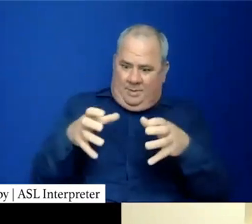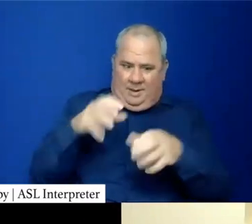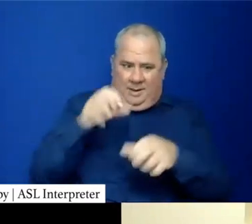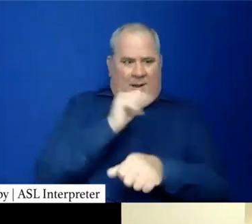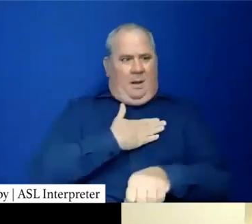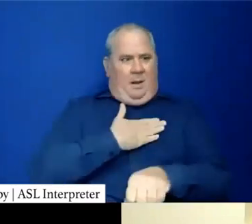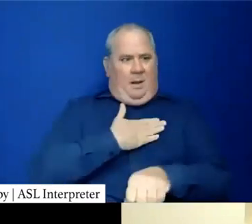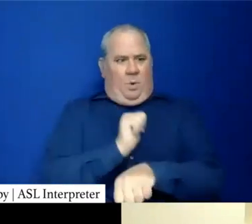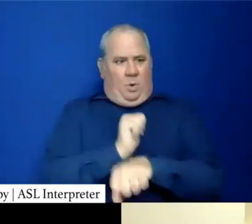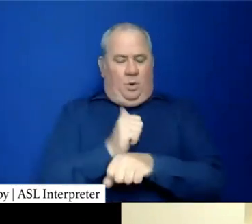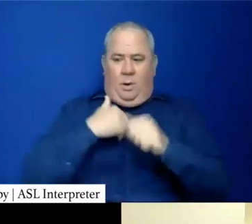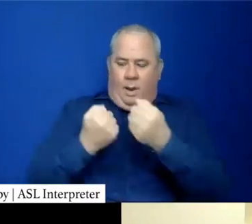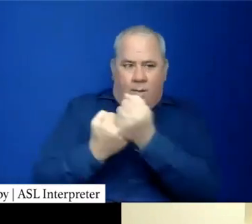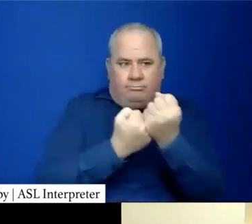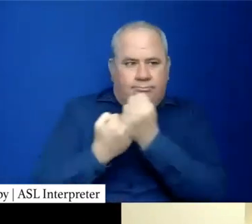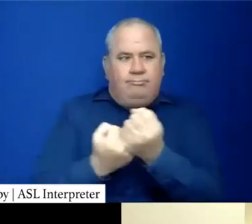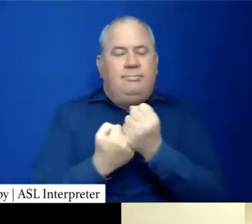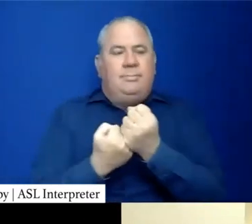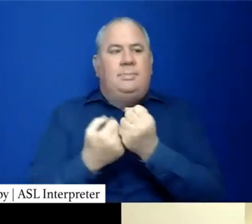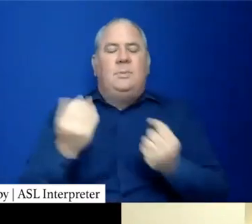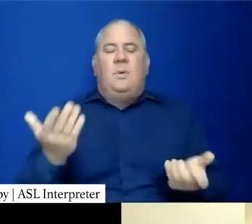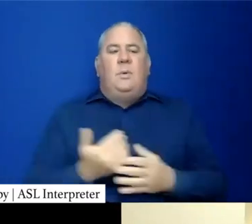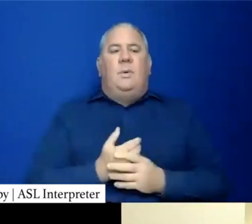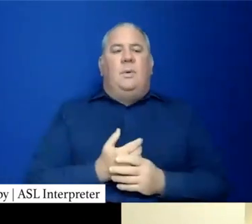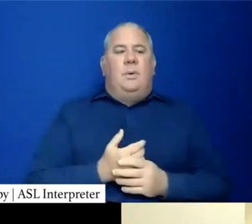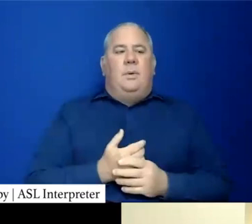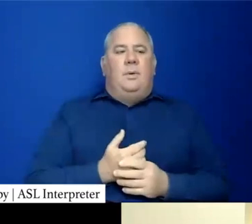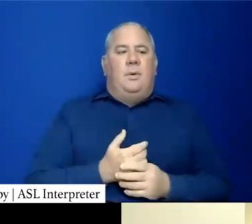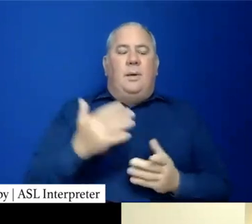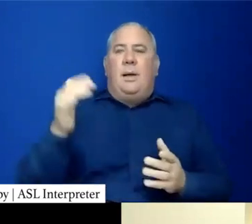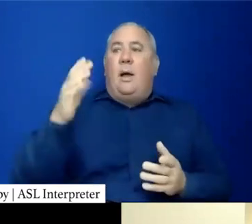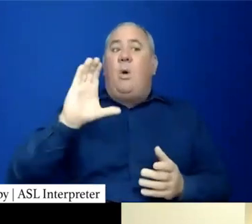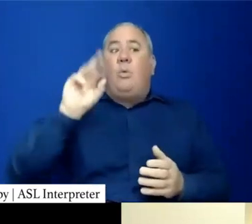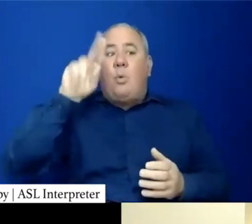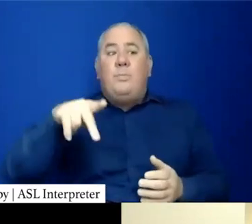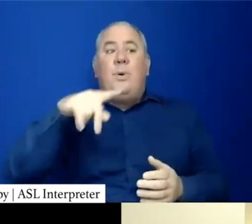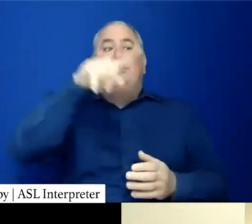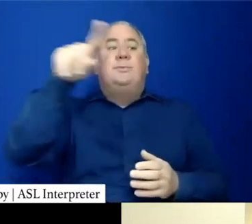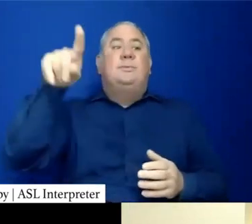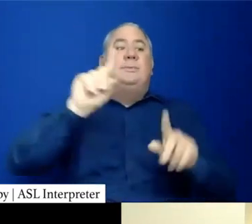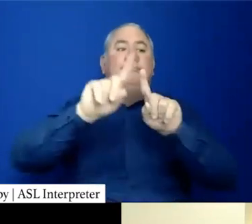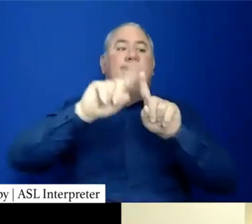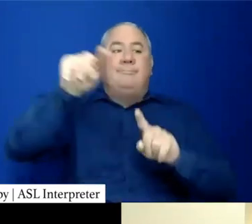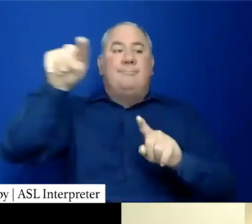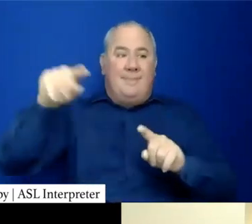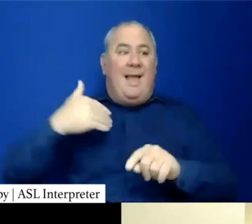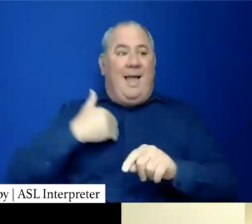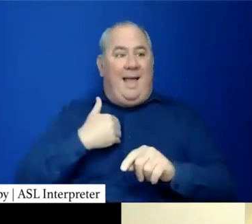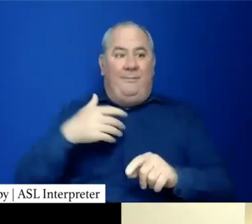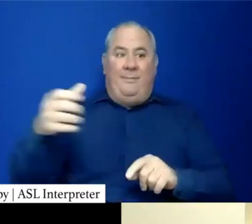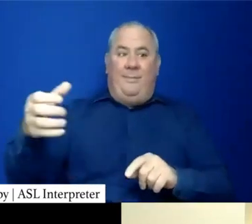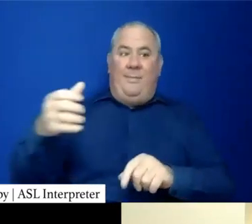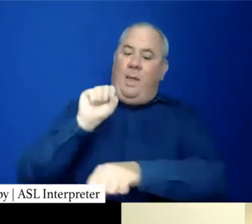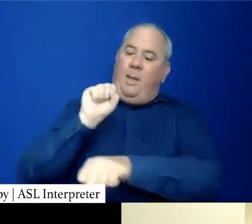like, it sounds really like corporate and tacky to have like an employee resource group.